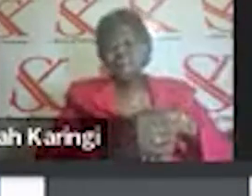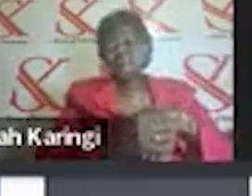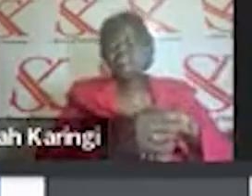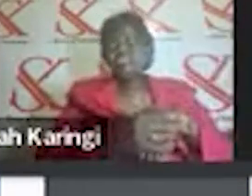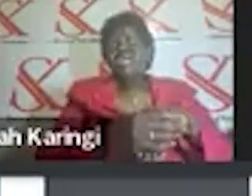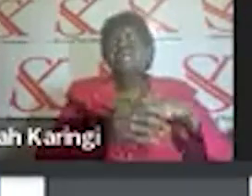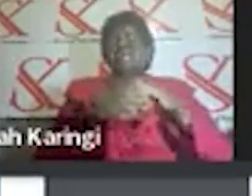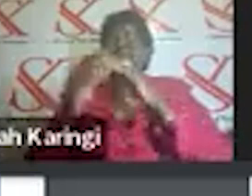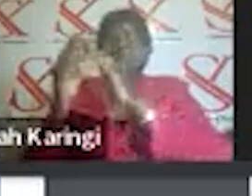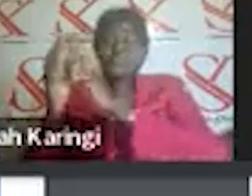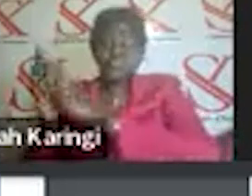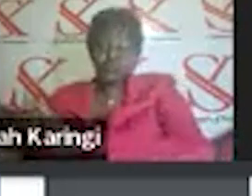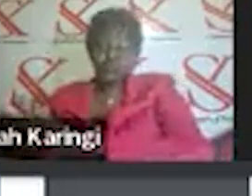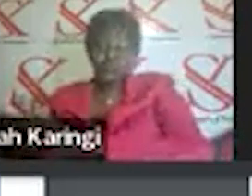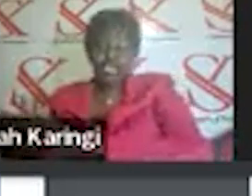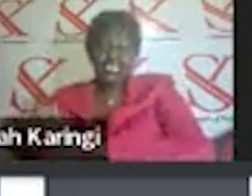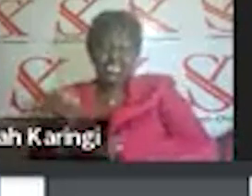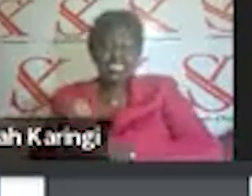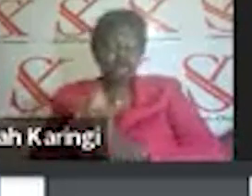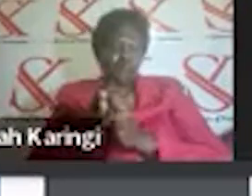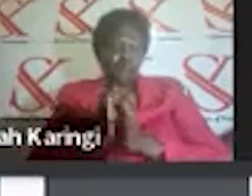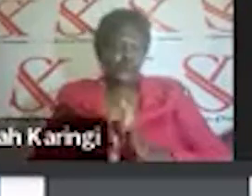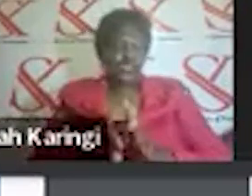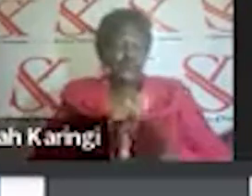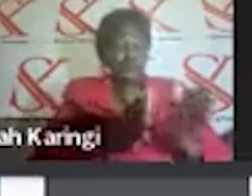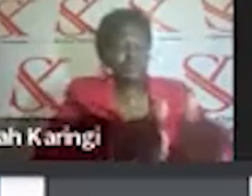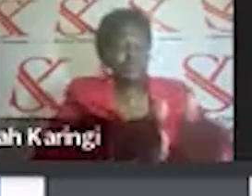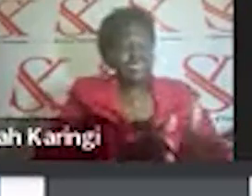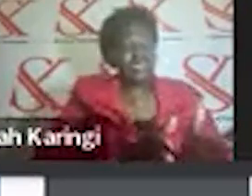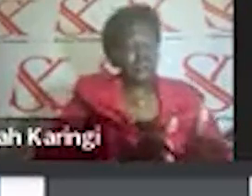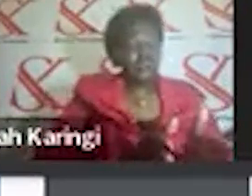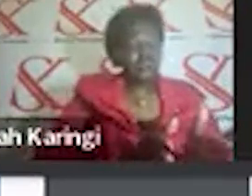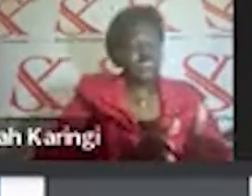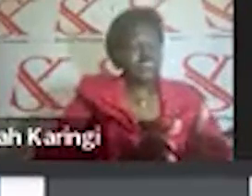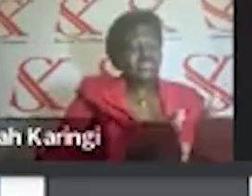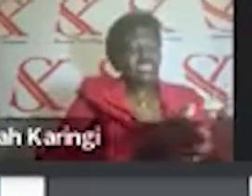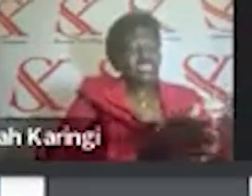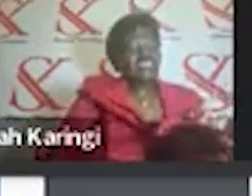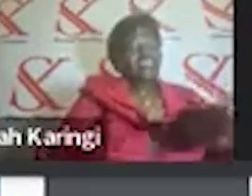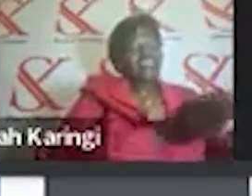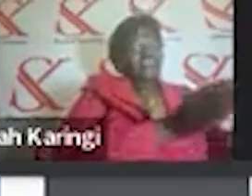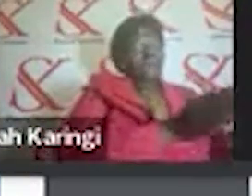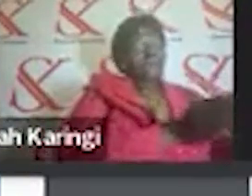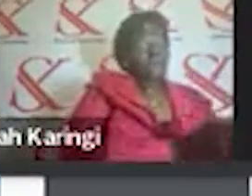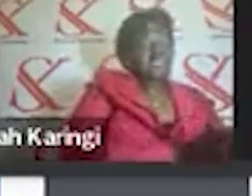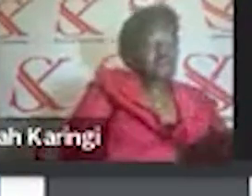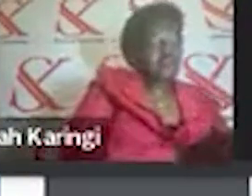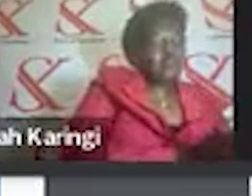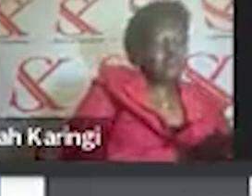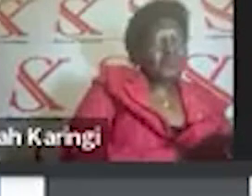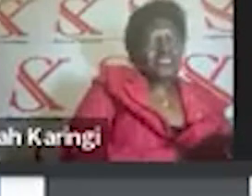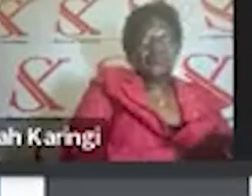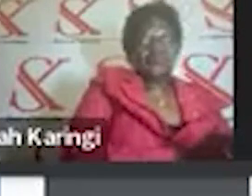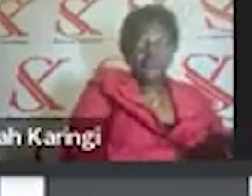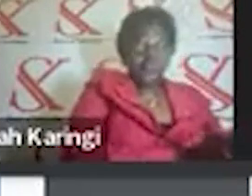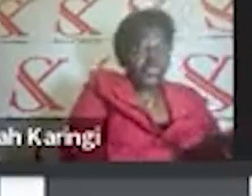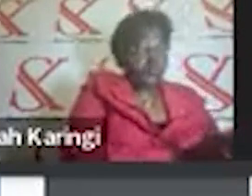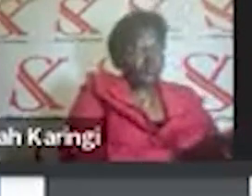address is there. I will work with you, and I can tell you for sure, your business is going to change. If it's a career, you want to get maybe